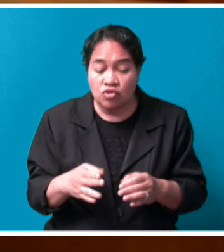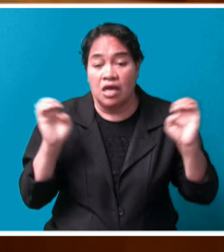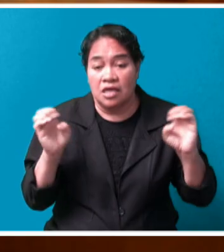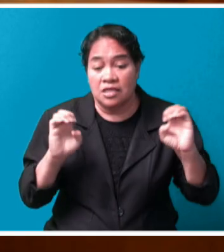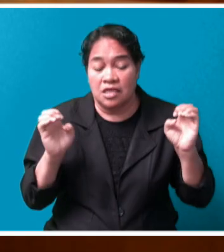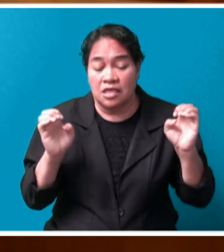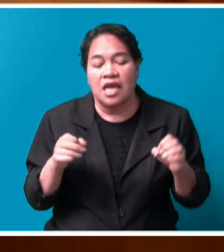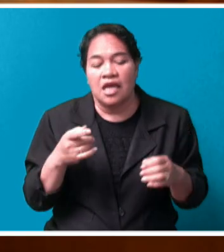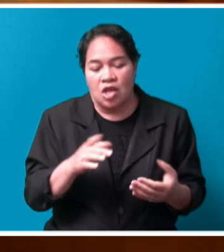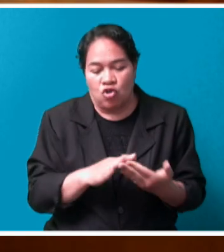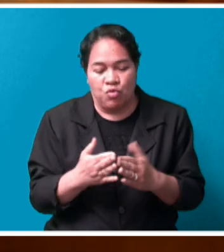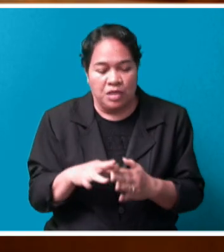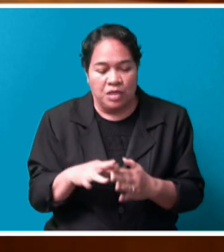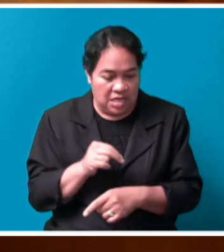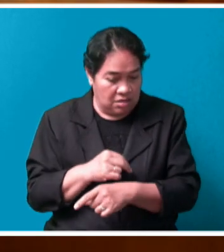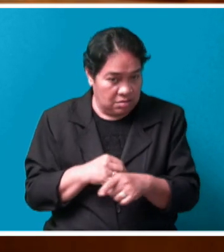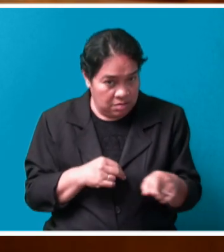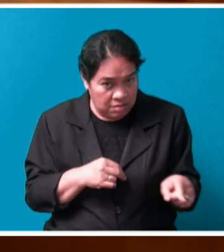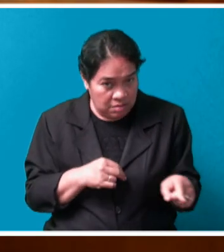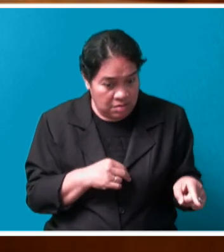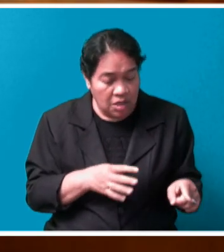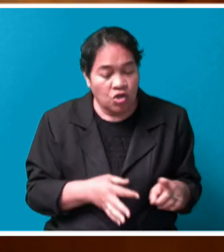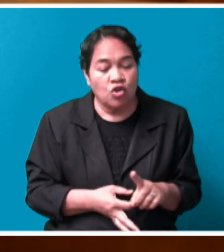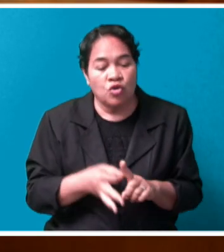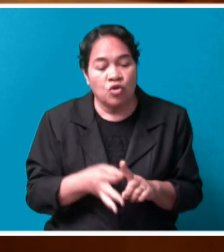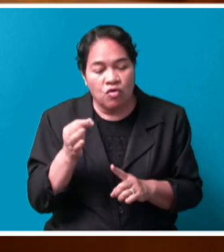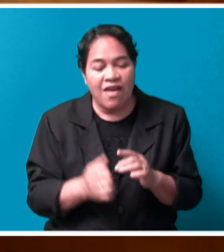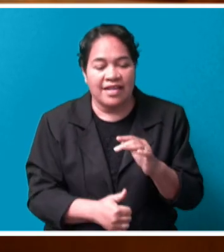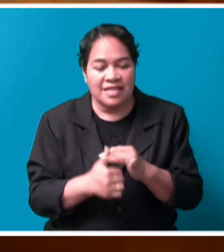demonstrated community needs, improved access and connectivity,